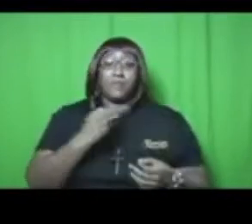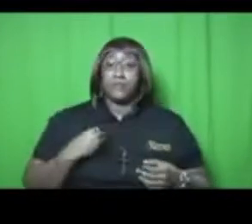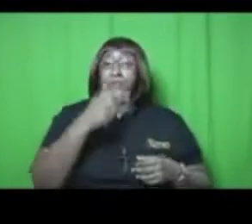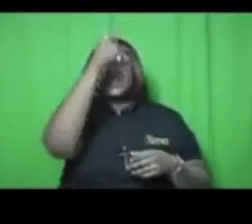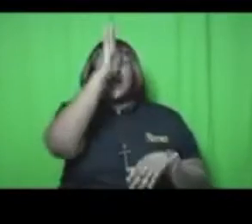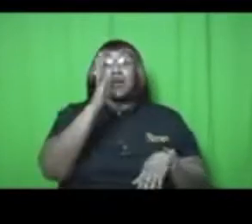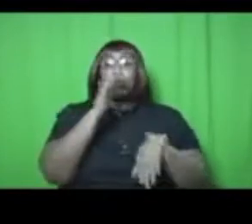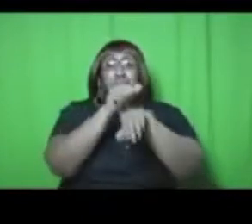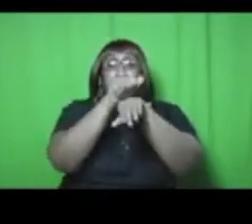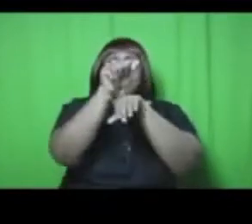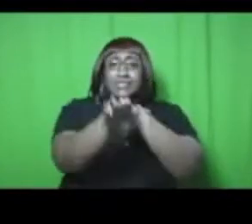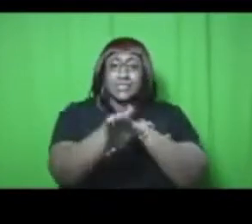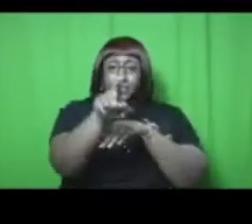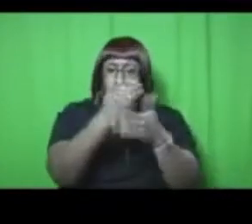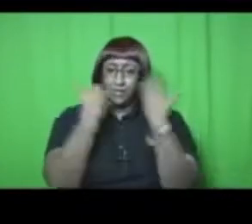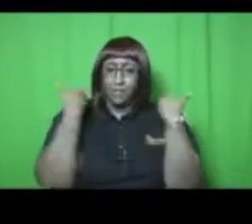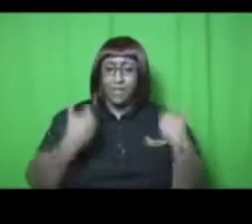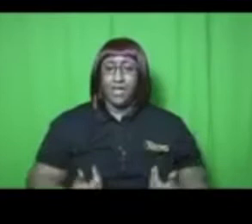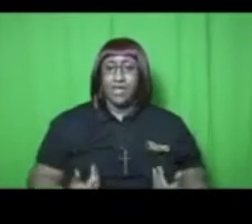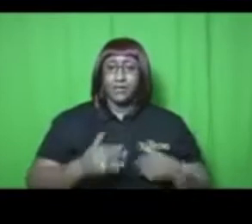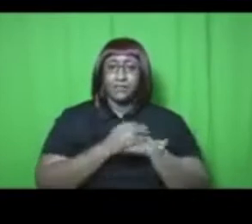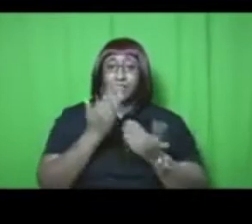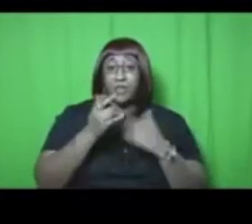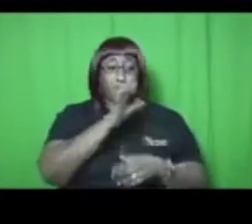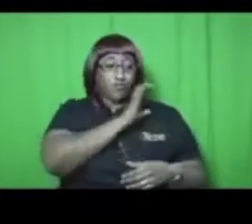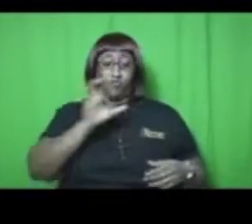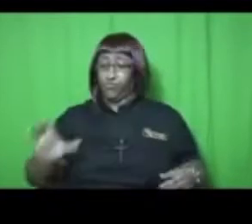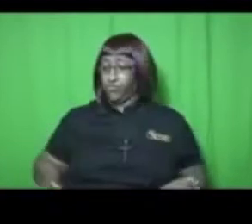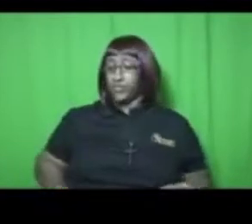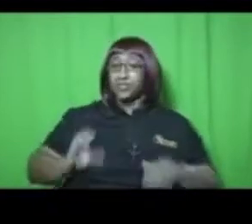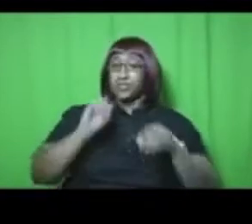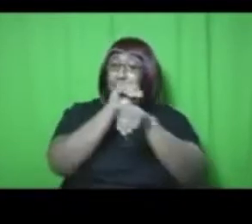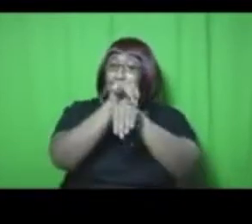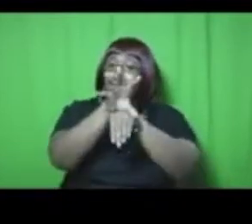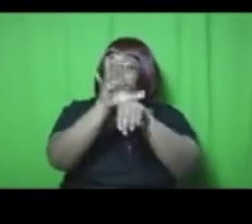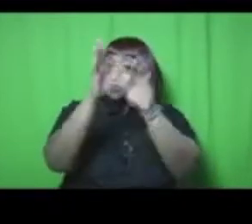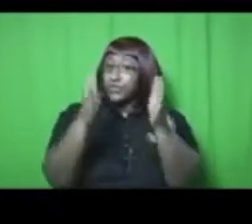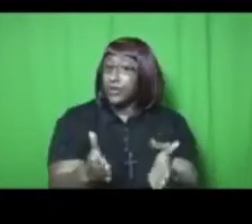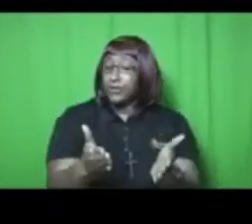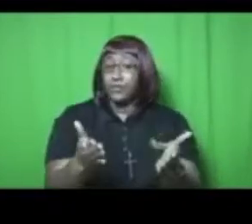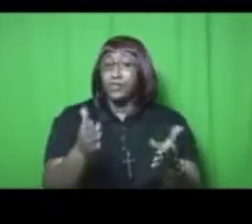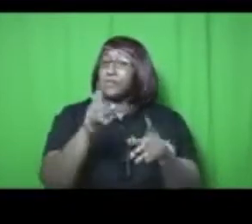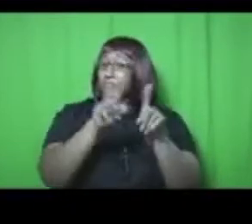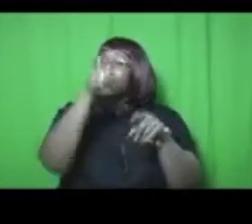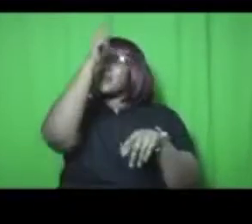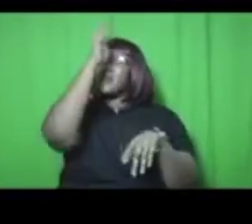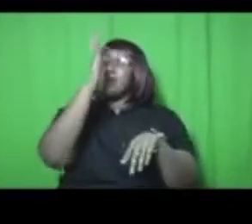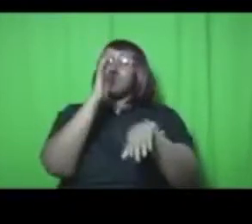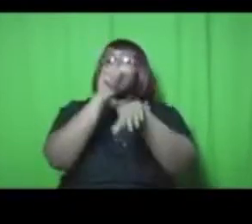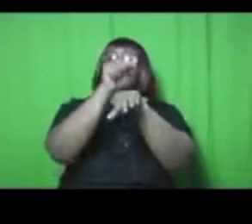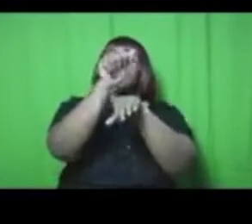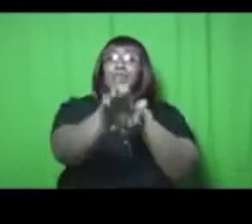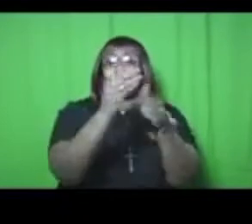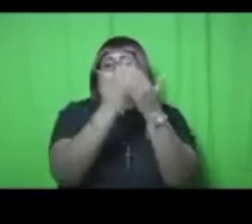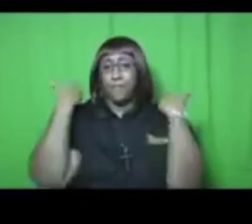will send you somebody. It may be a godly Christian-based counselor. But he's going to send you a prophet. Now